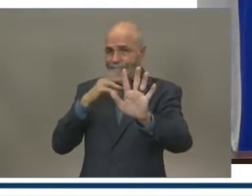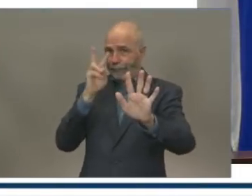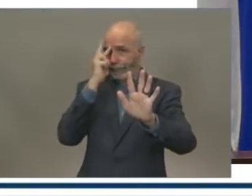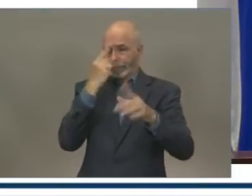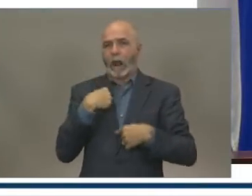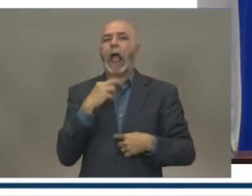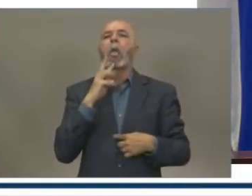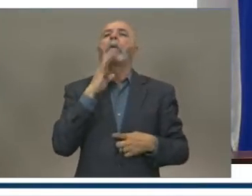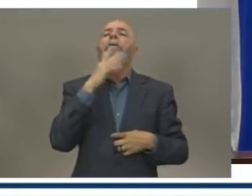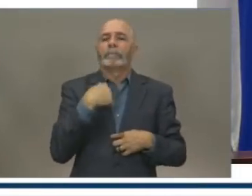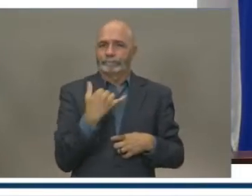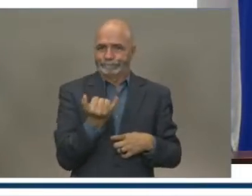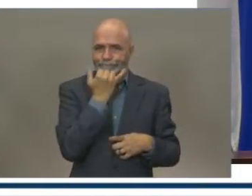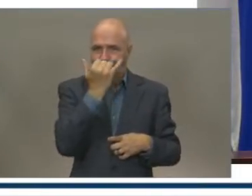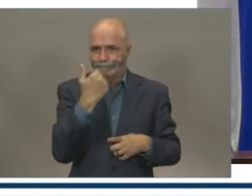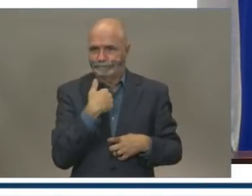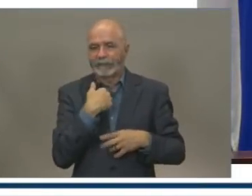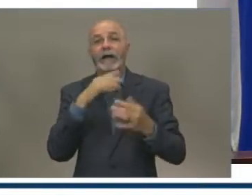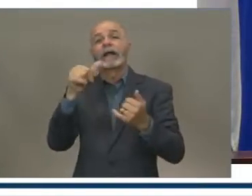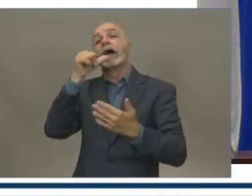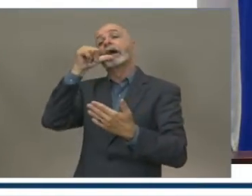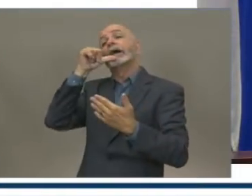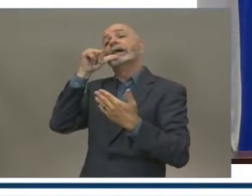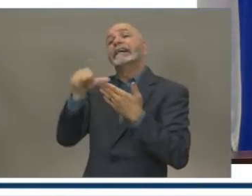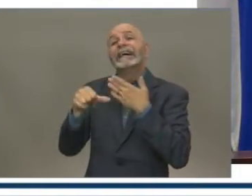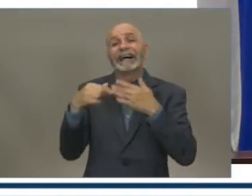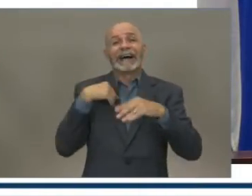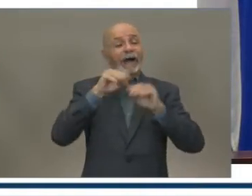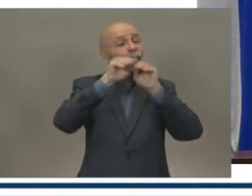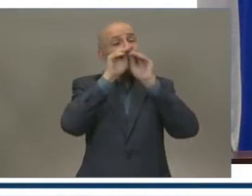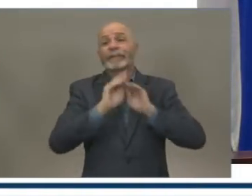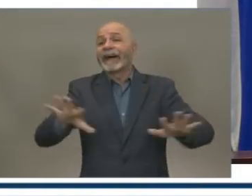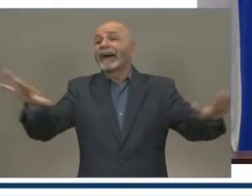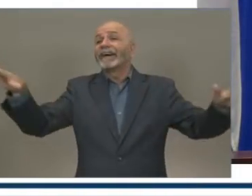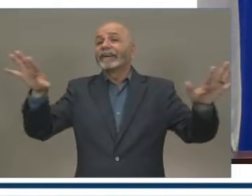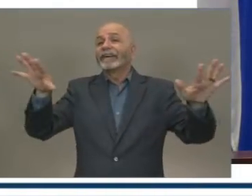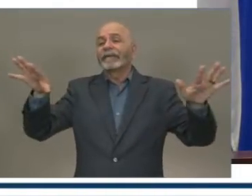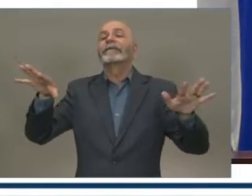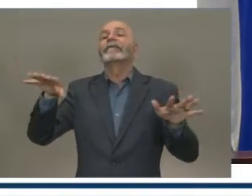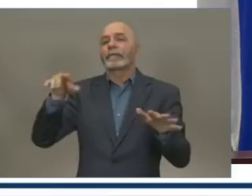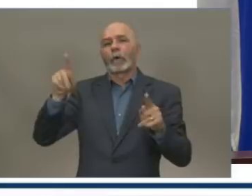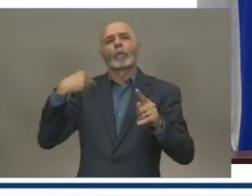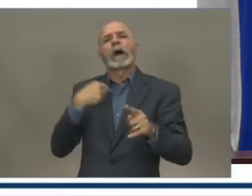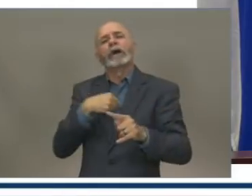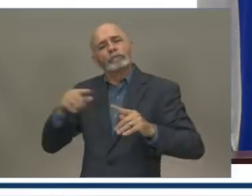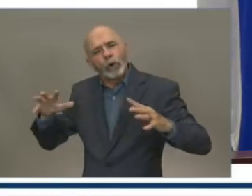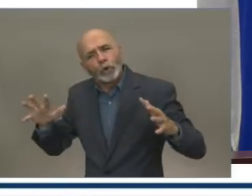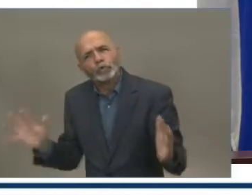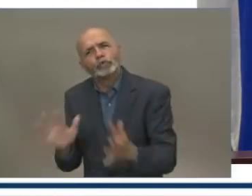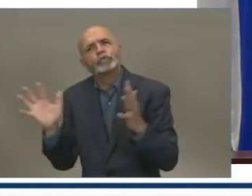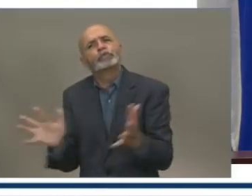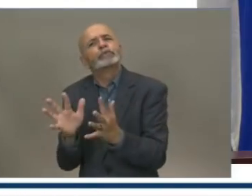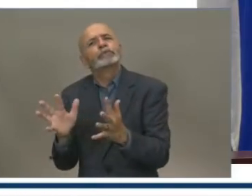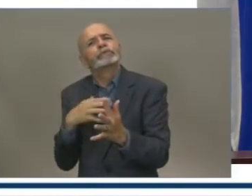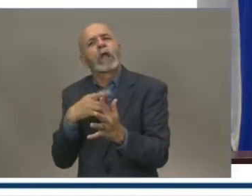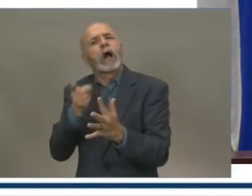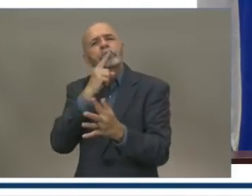a discussion, the letter that went out to students said all along that it's a strongly recommended. That was my